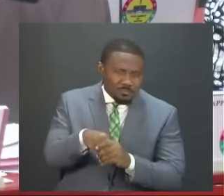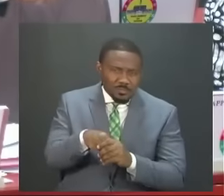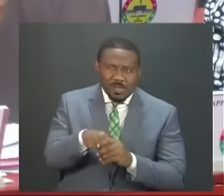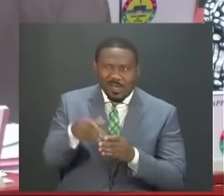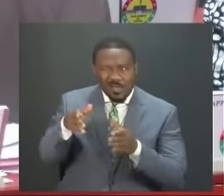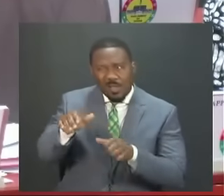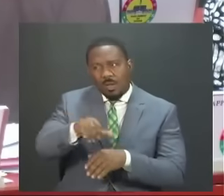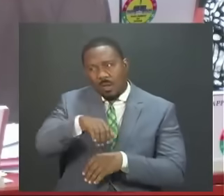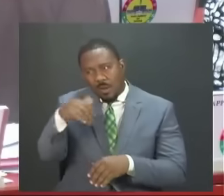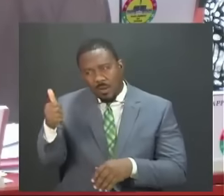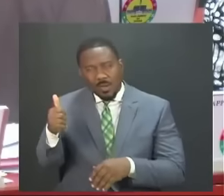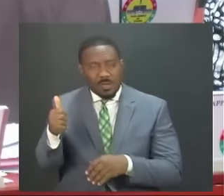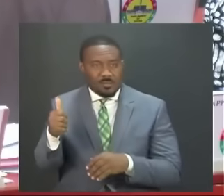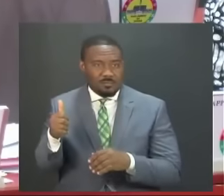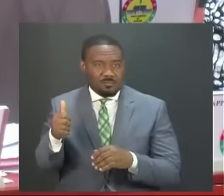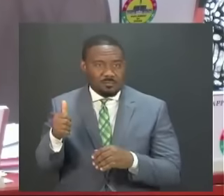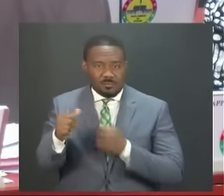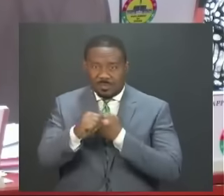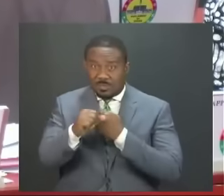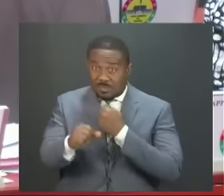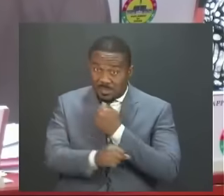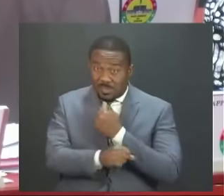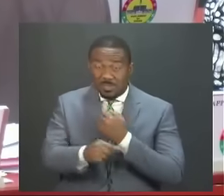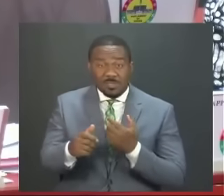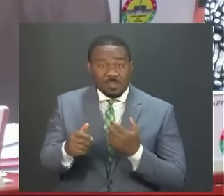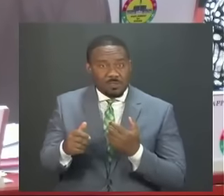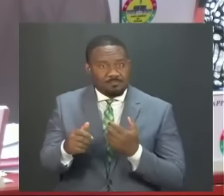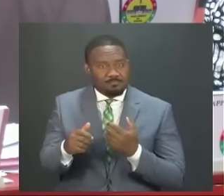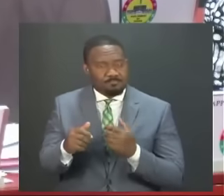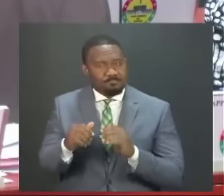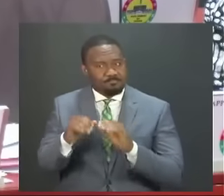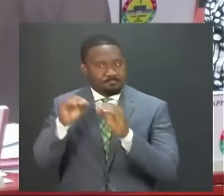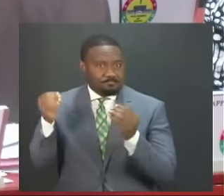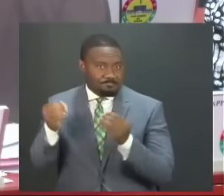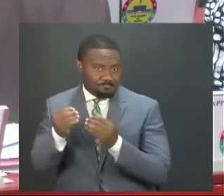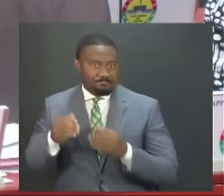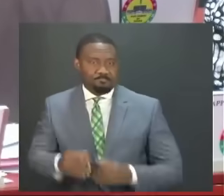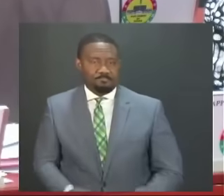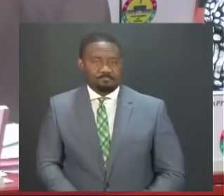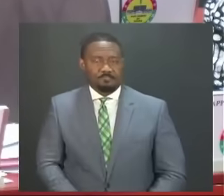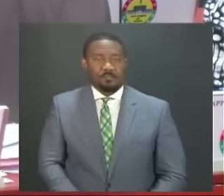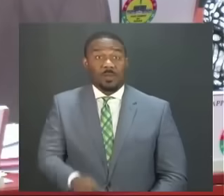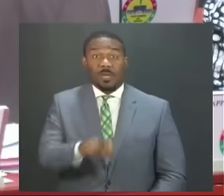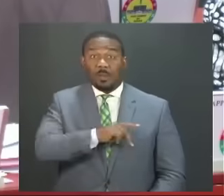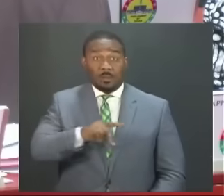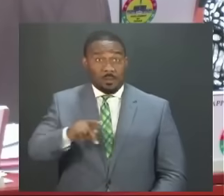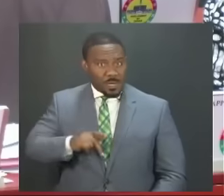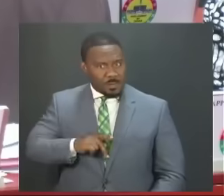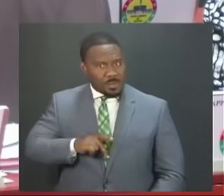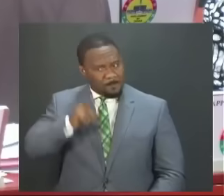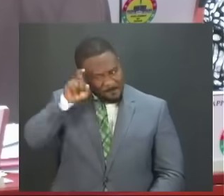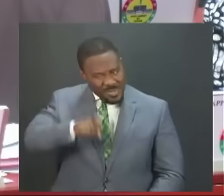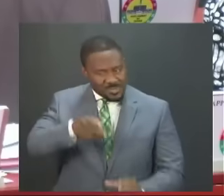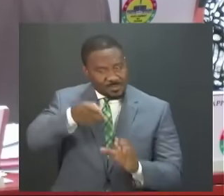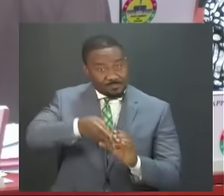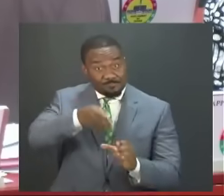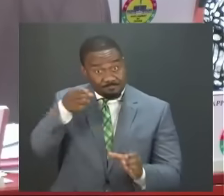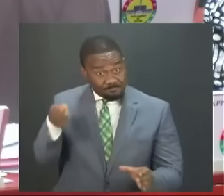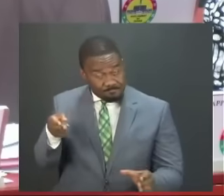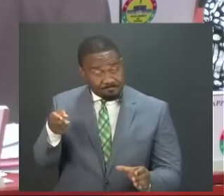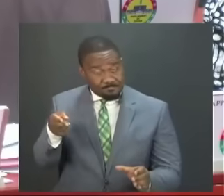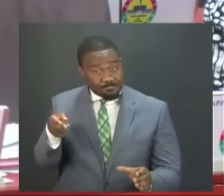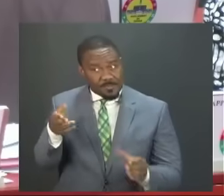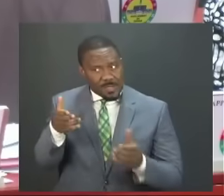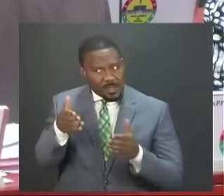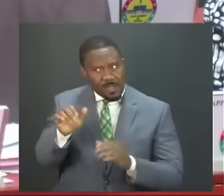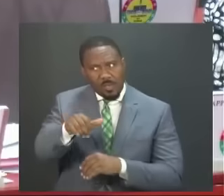state. I repeat, the House must take its hands off the motion and allow other